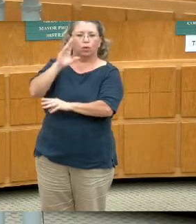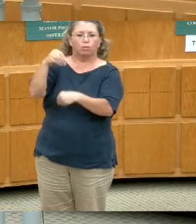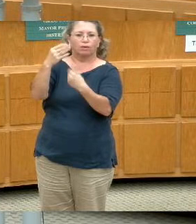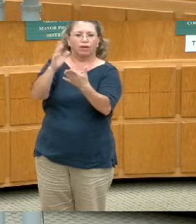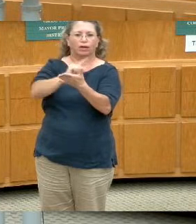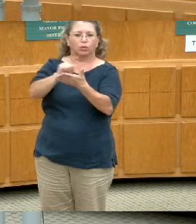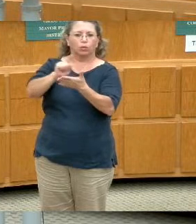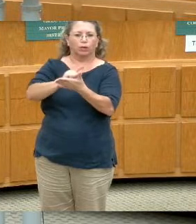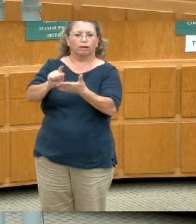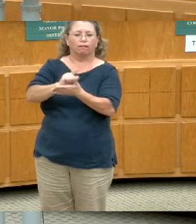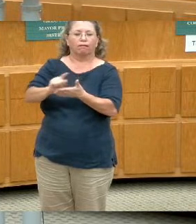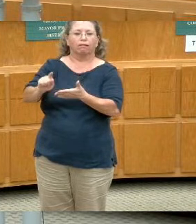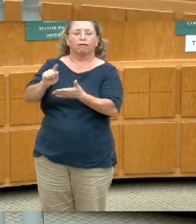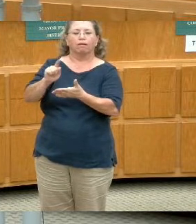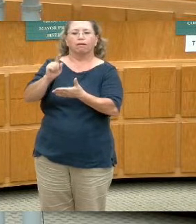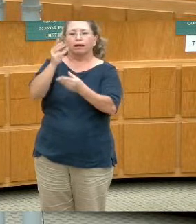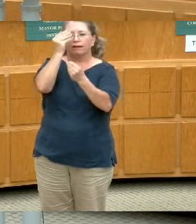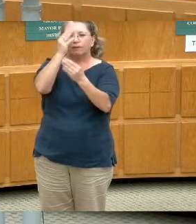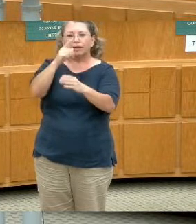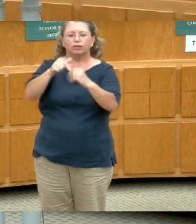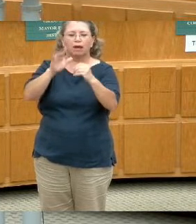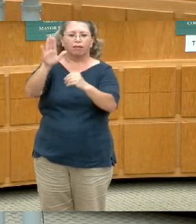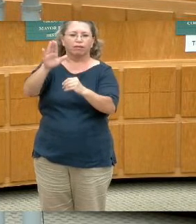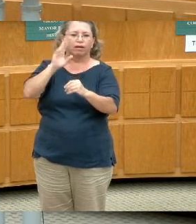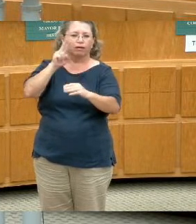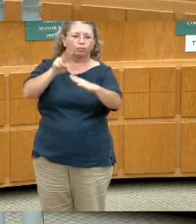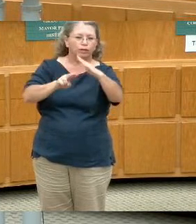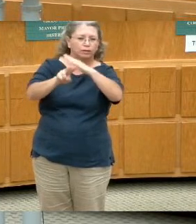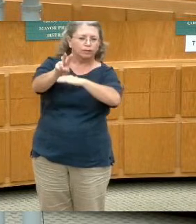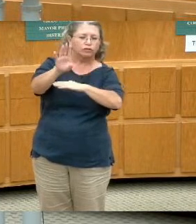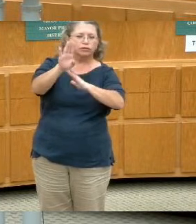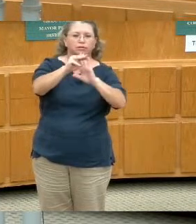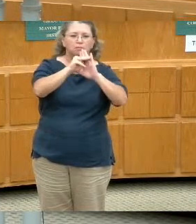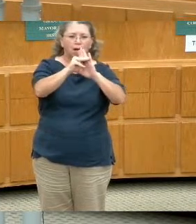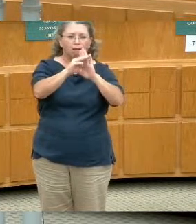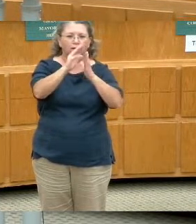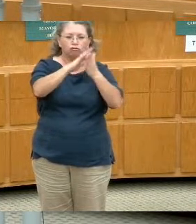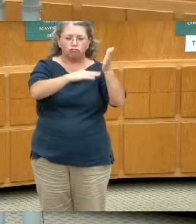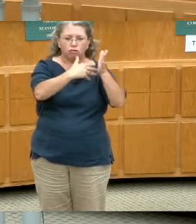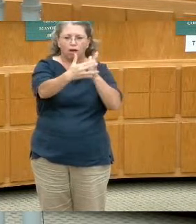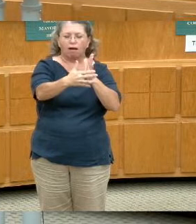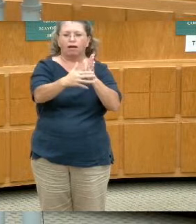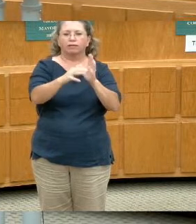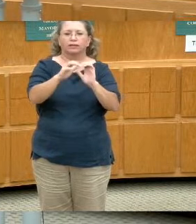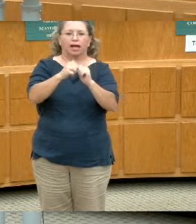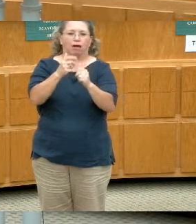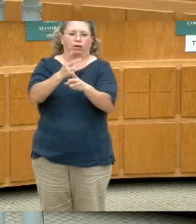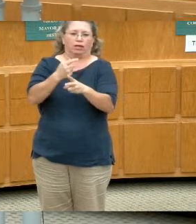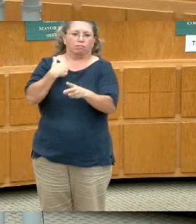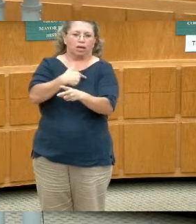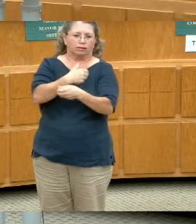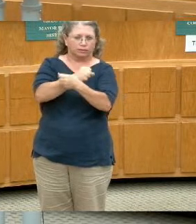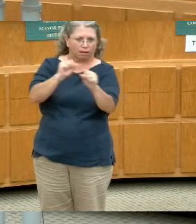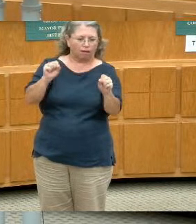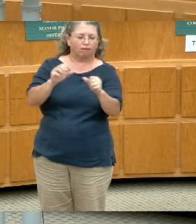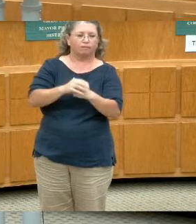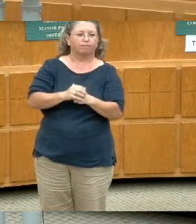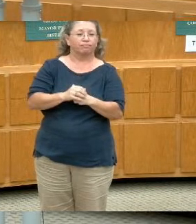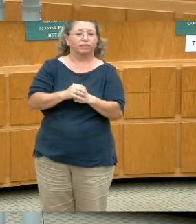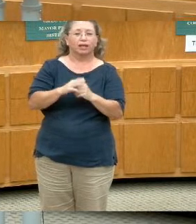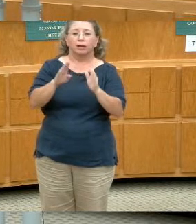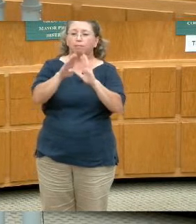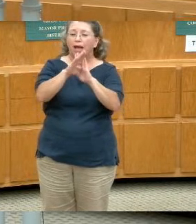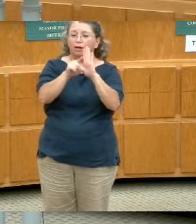on their modeling and projections and recommendations on how we stay safe. The background is several months